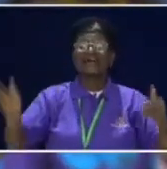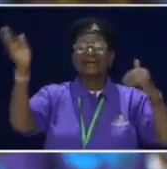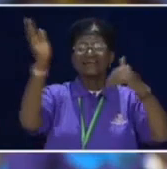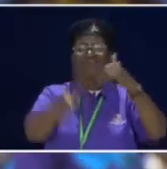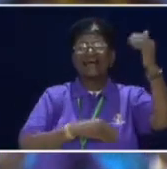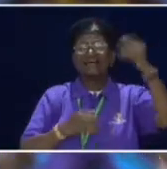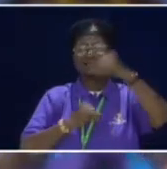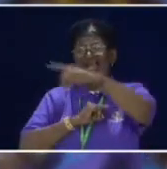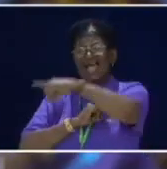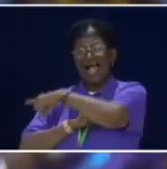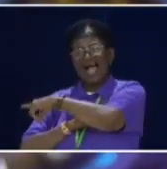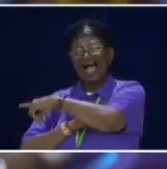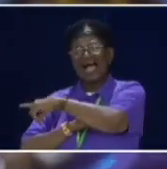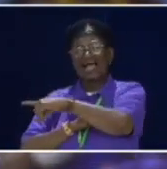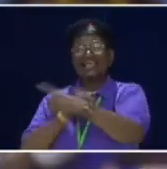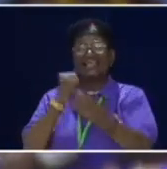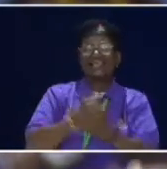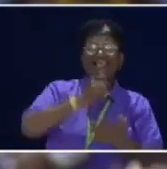God